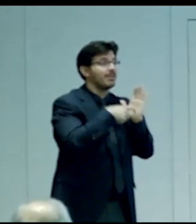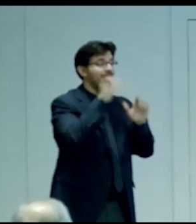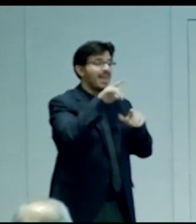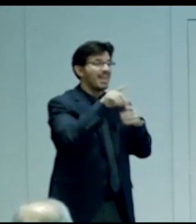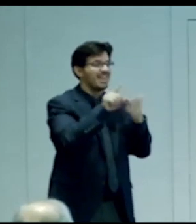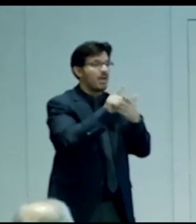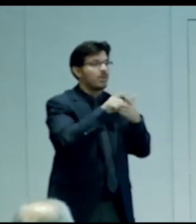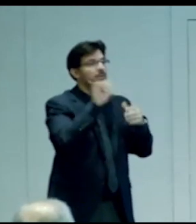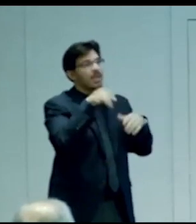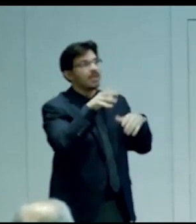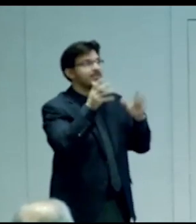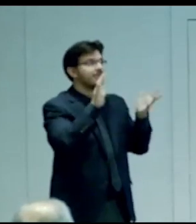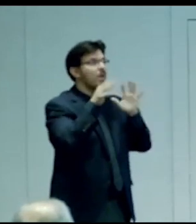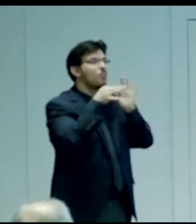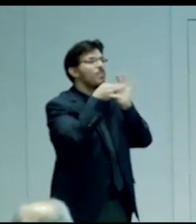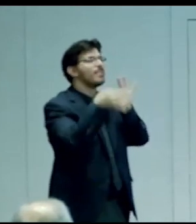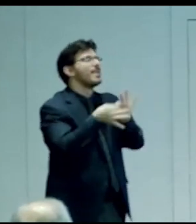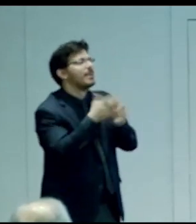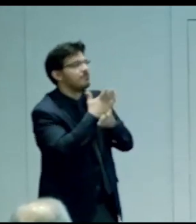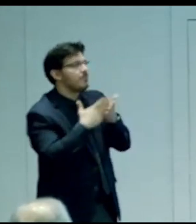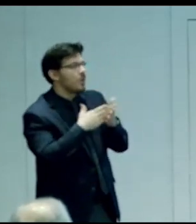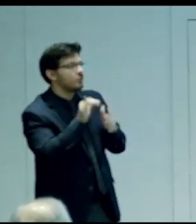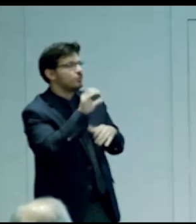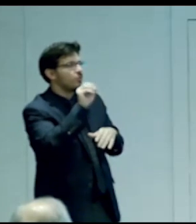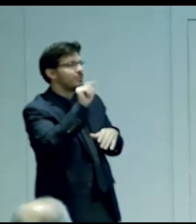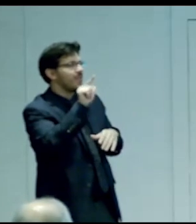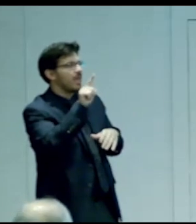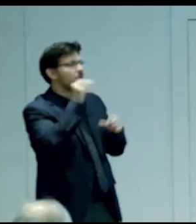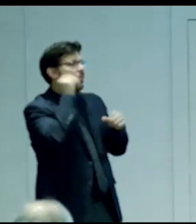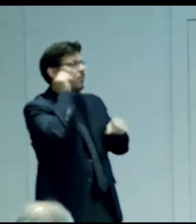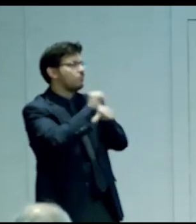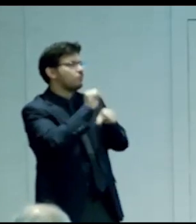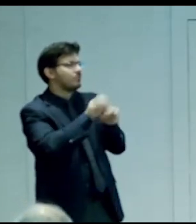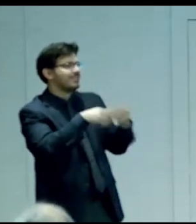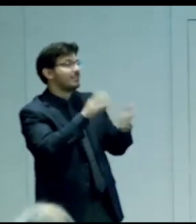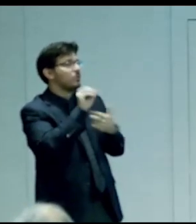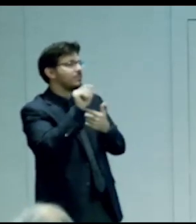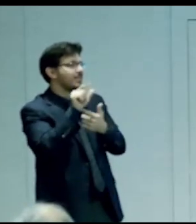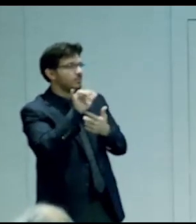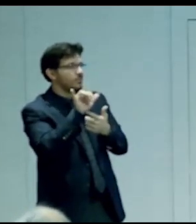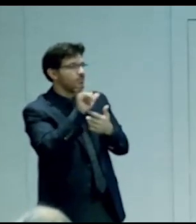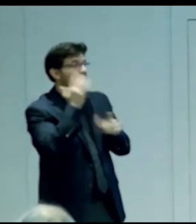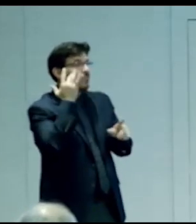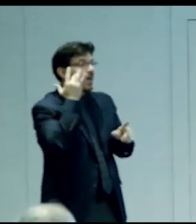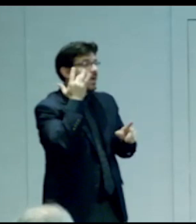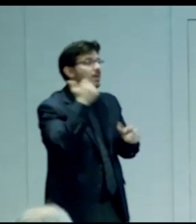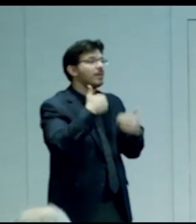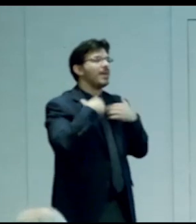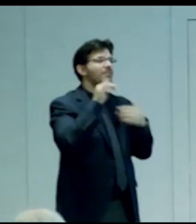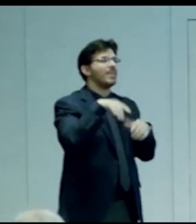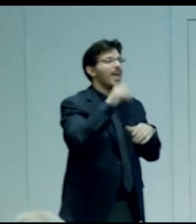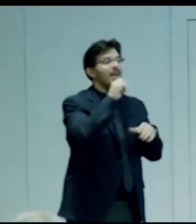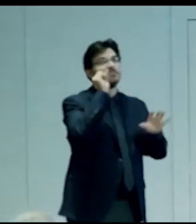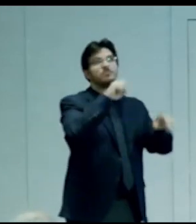a secondary related component to OTL. And that is because there's the age-old adage in